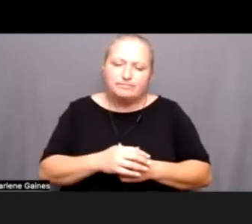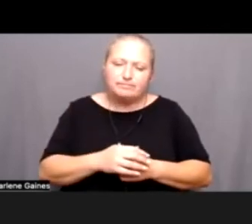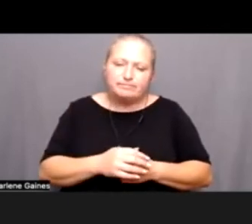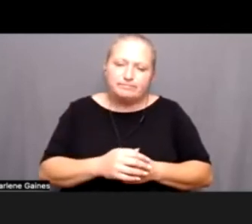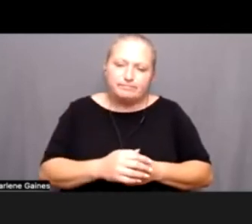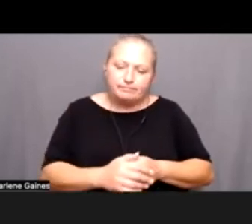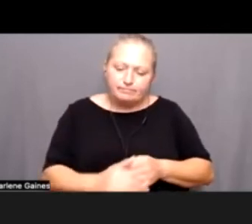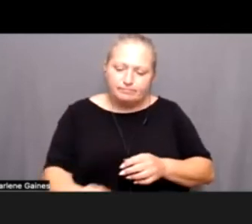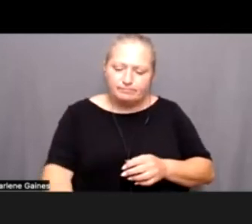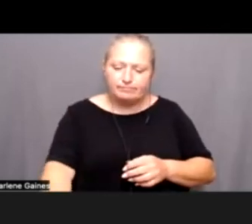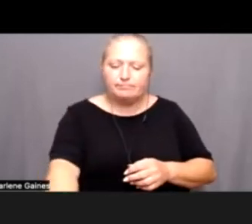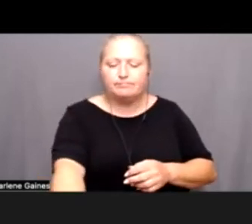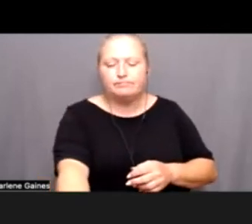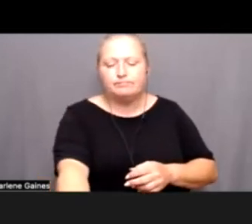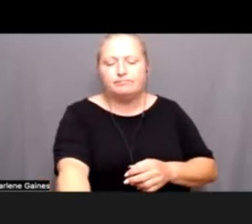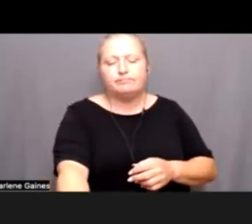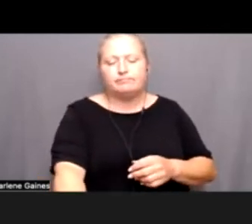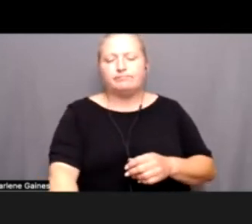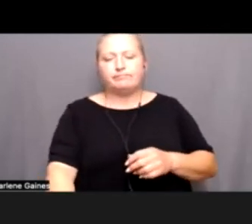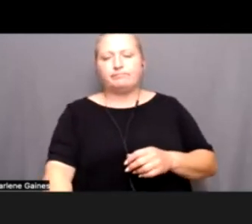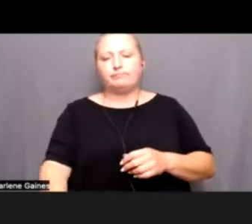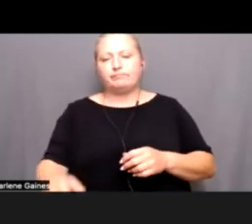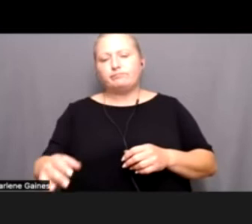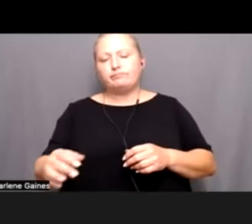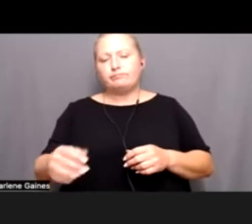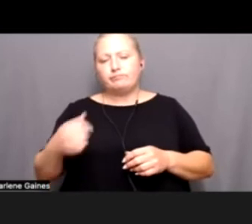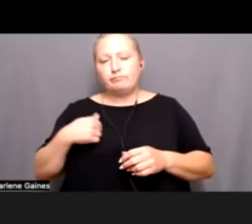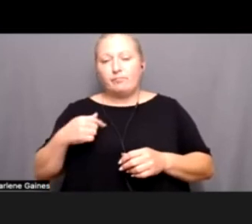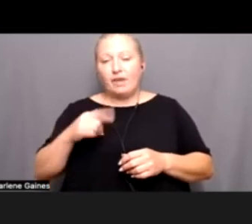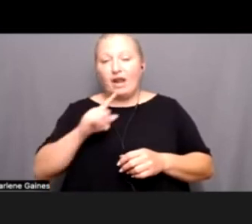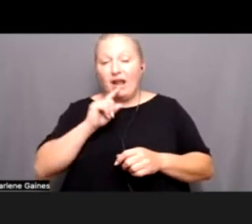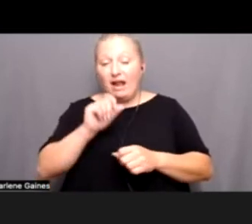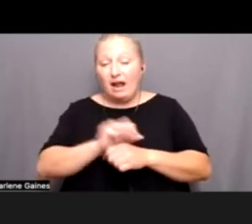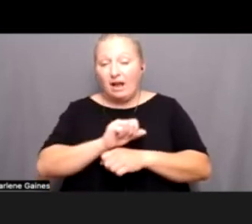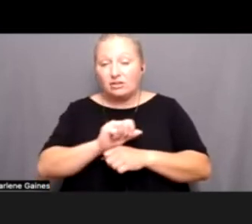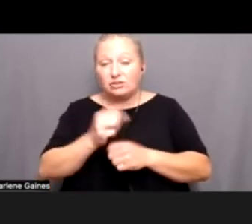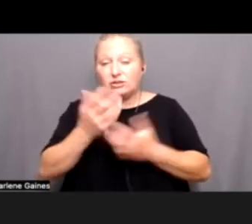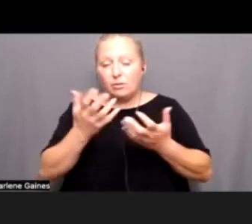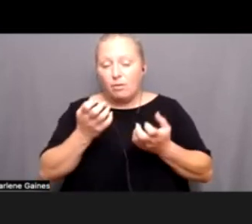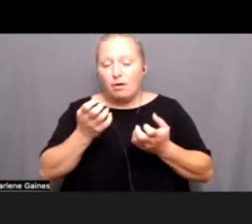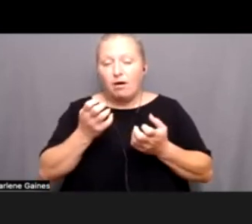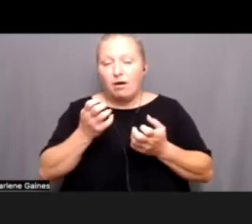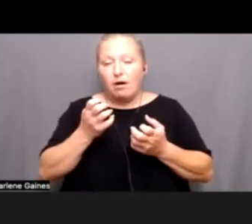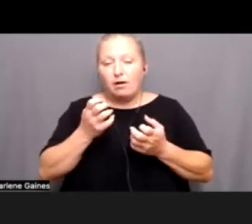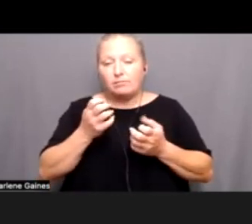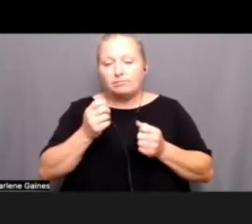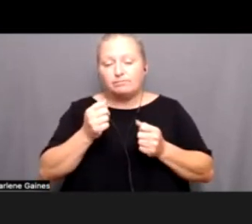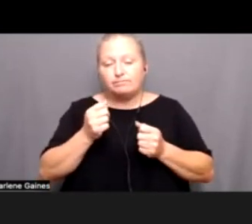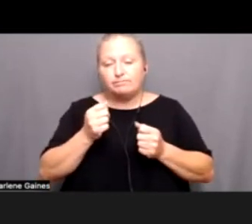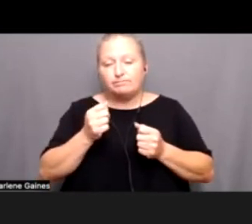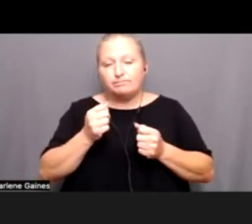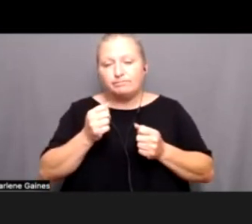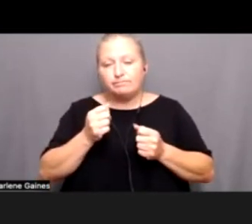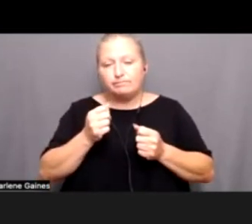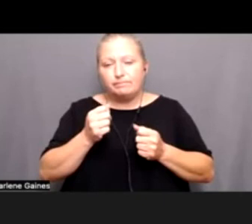And yeah, I actually would like to also just dig into,